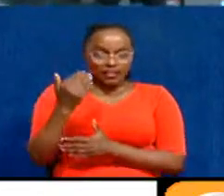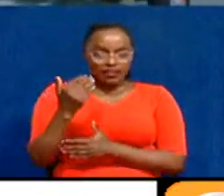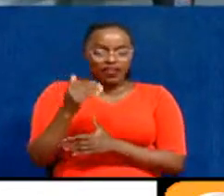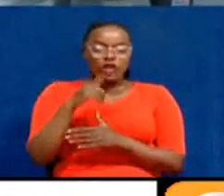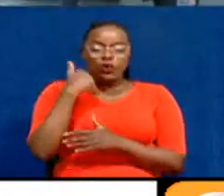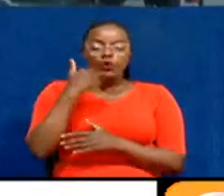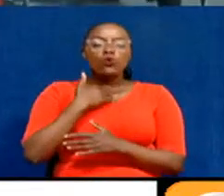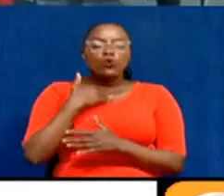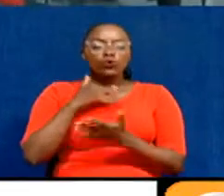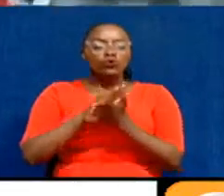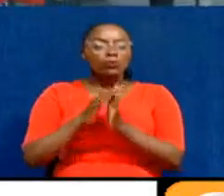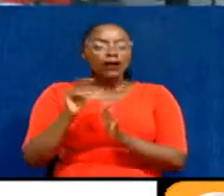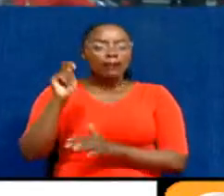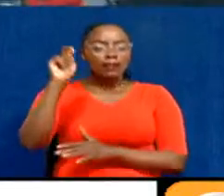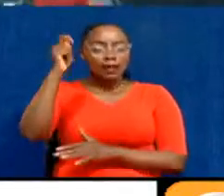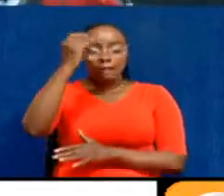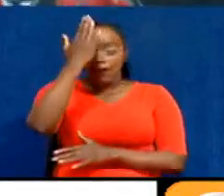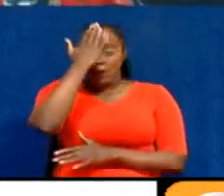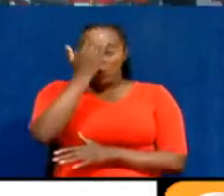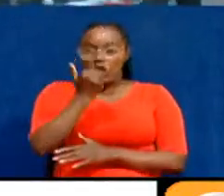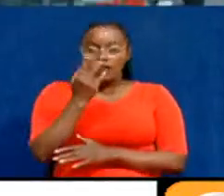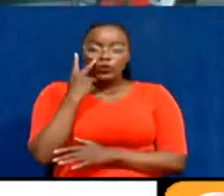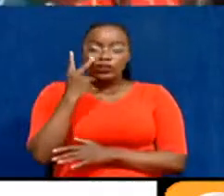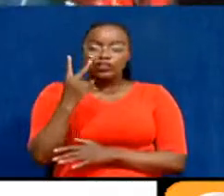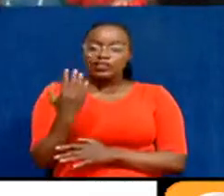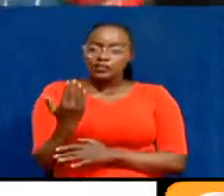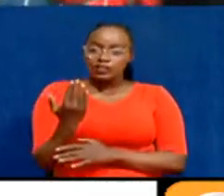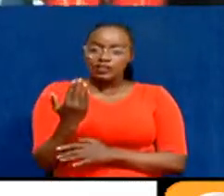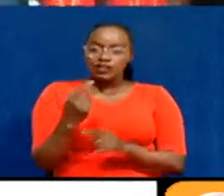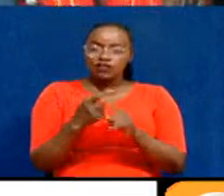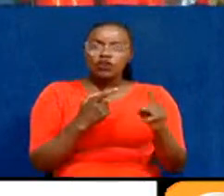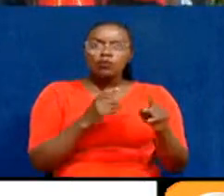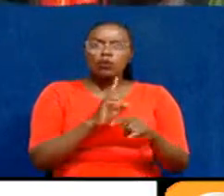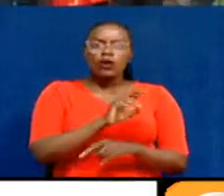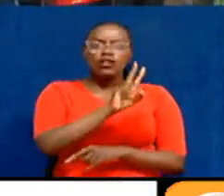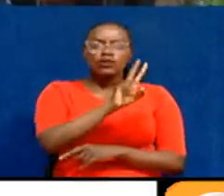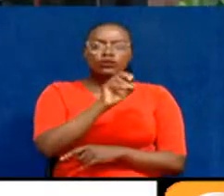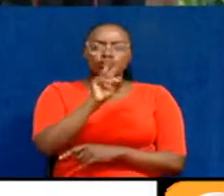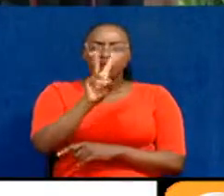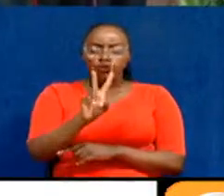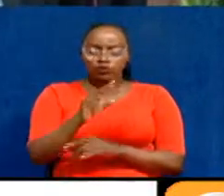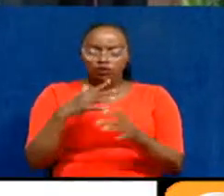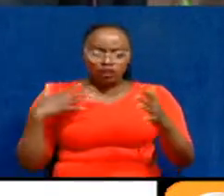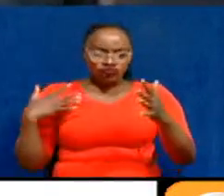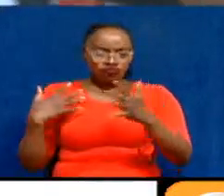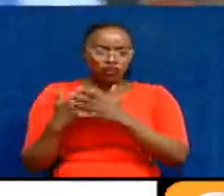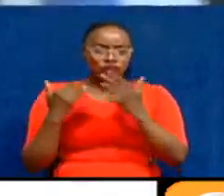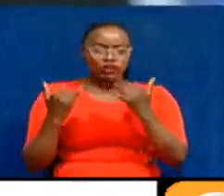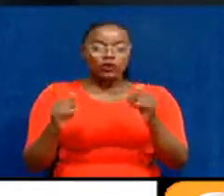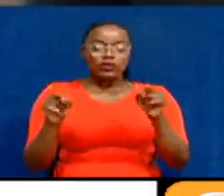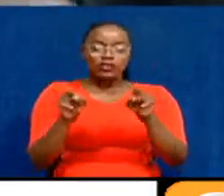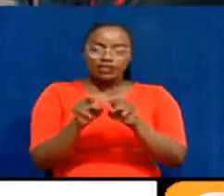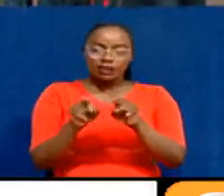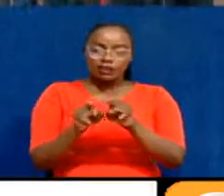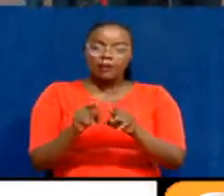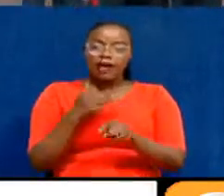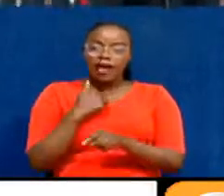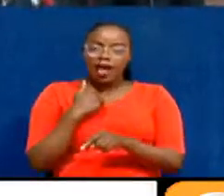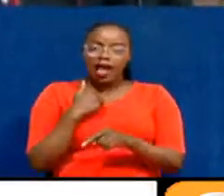those seeking the presidency. Because, I mean, look, from 2002 to date, we still have